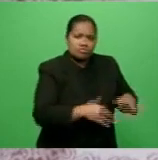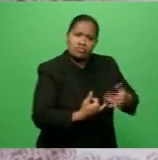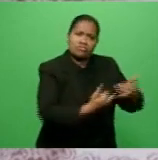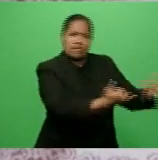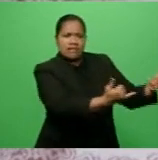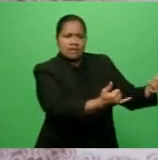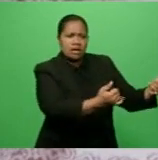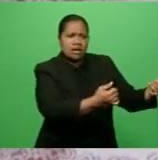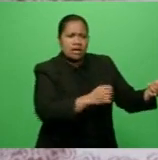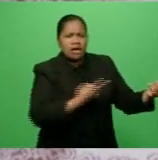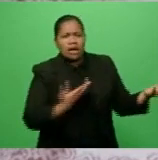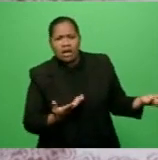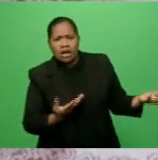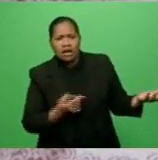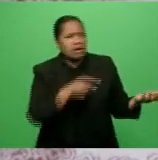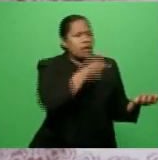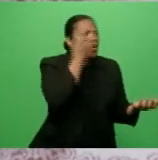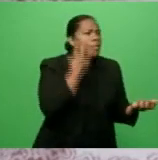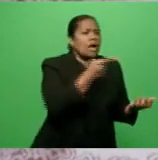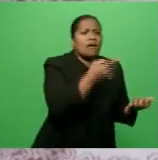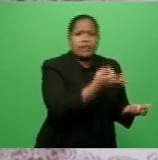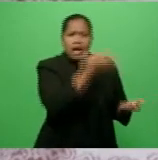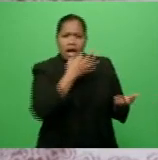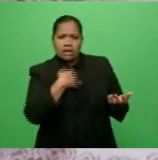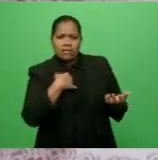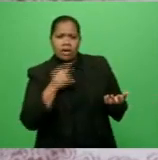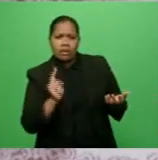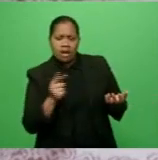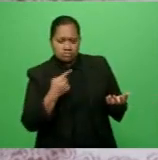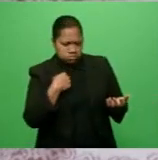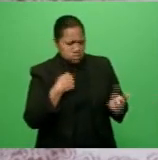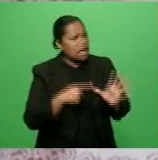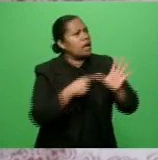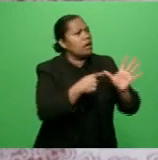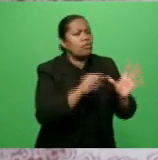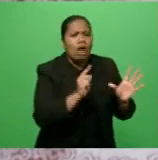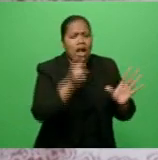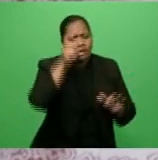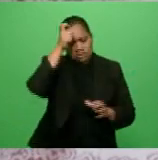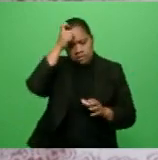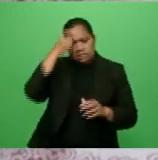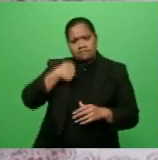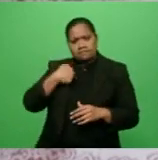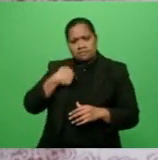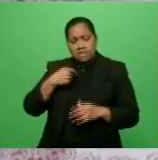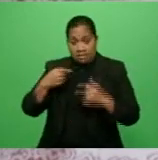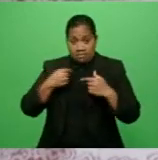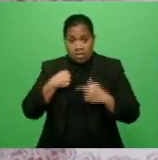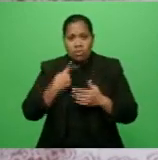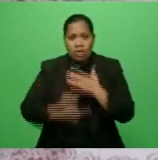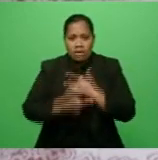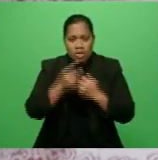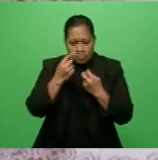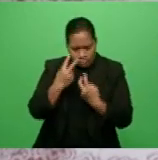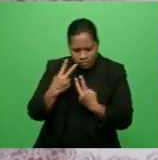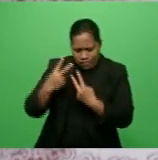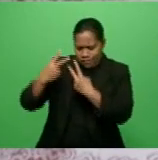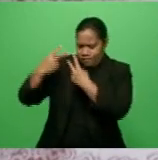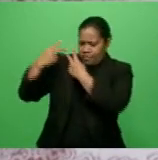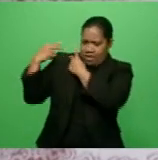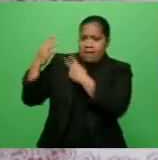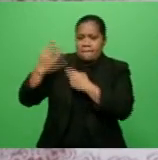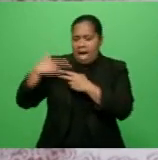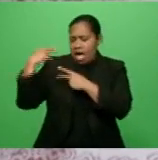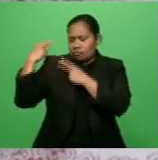the matron ask and what will be my answer? Then I flash back to my history. My mom